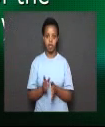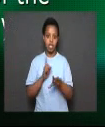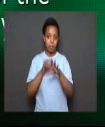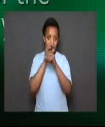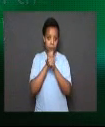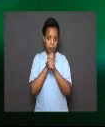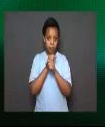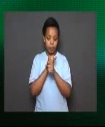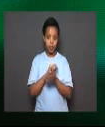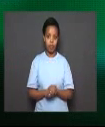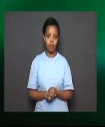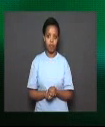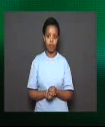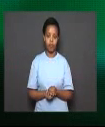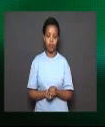Time's up.